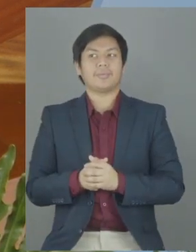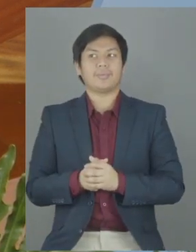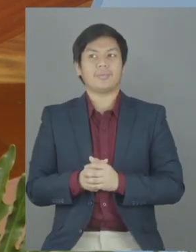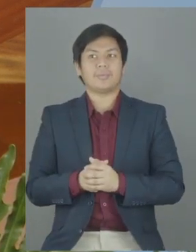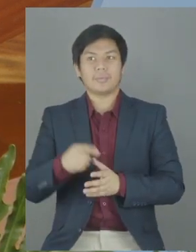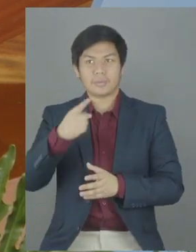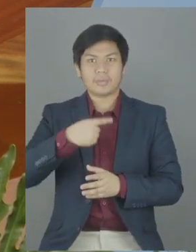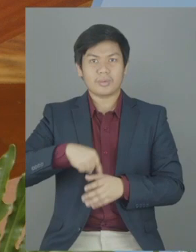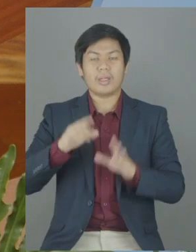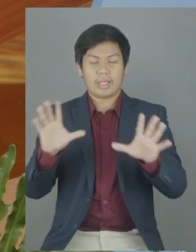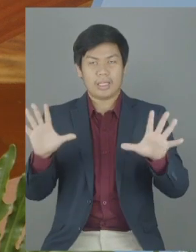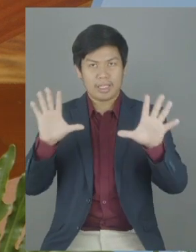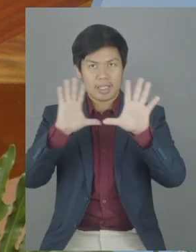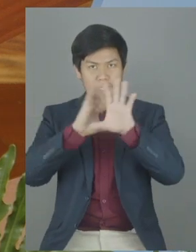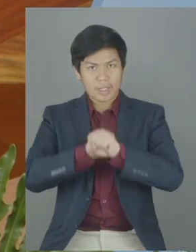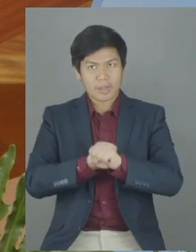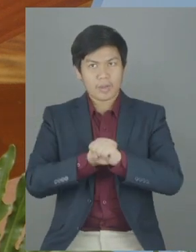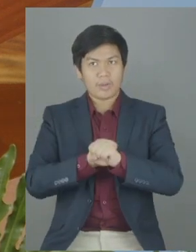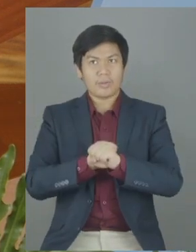the conclusion,